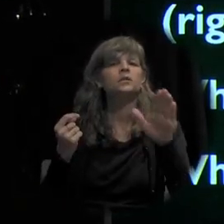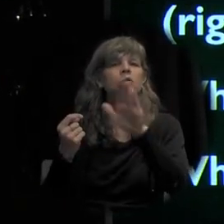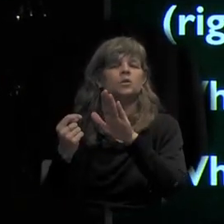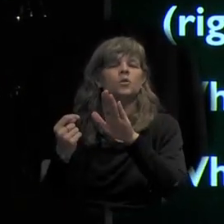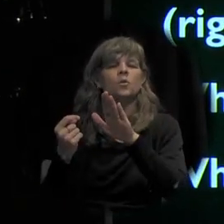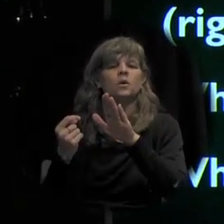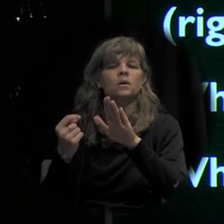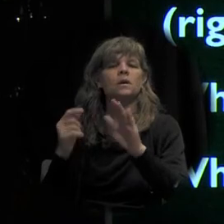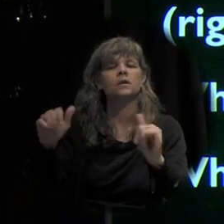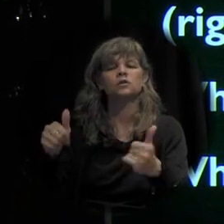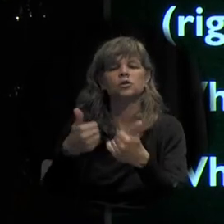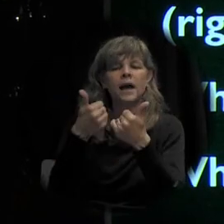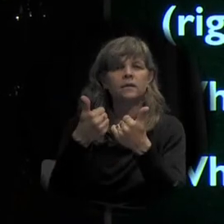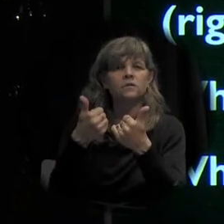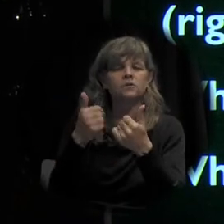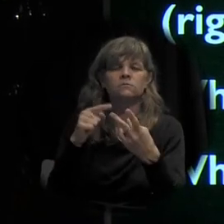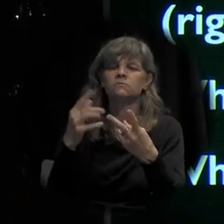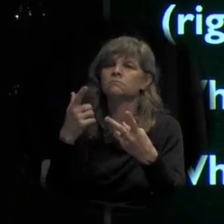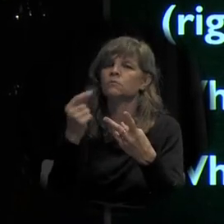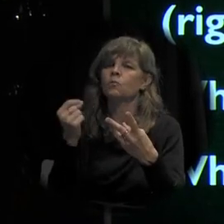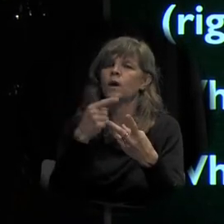And what encourages us the most?